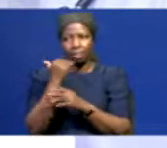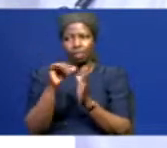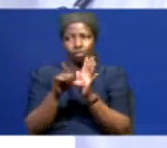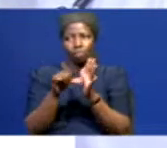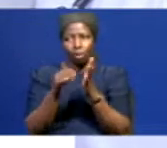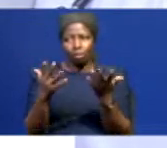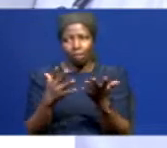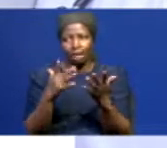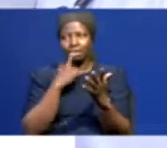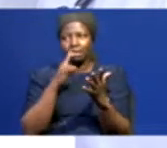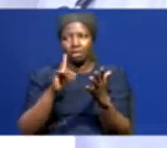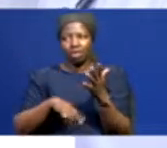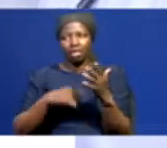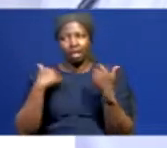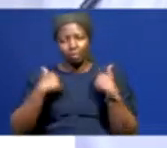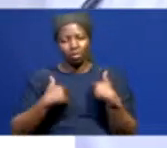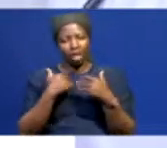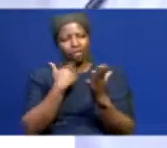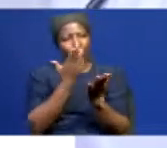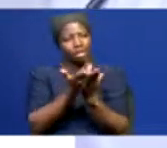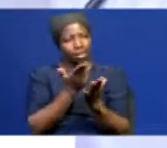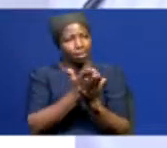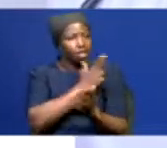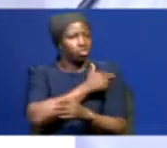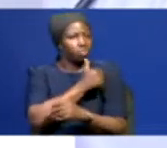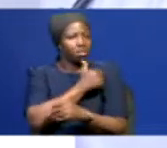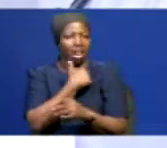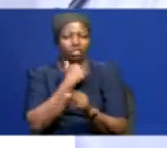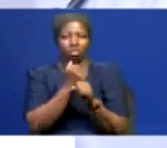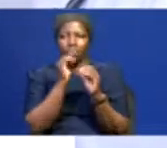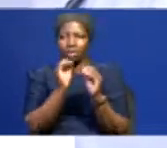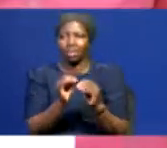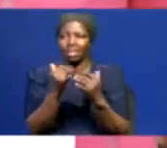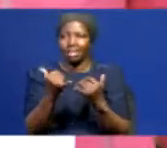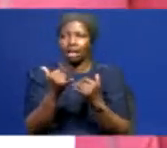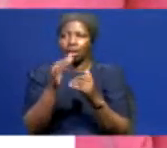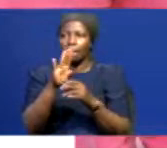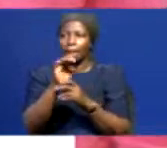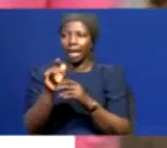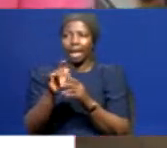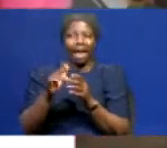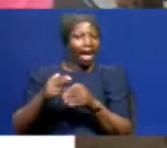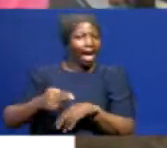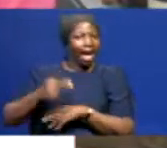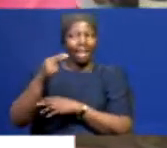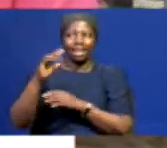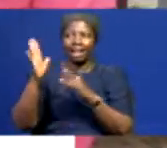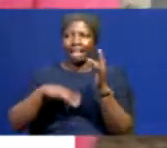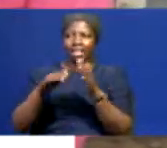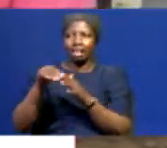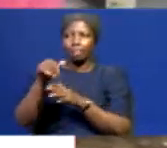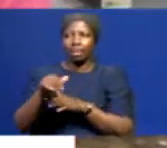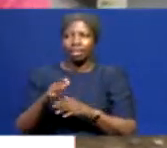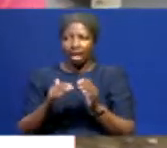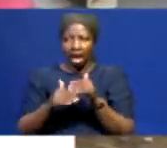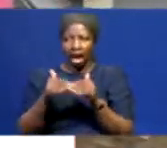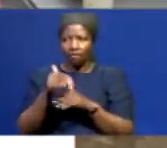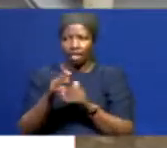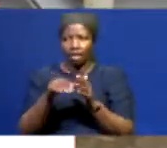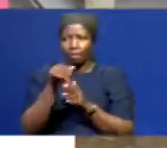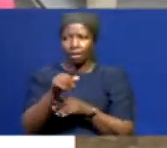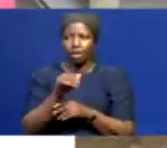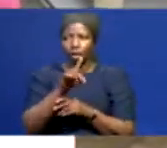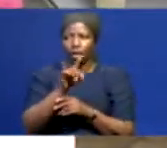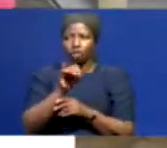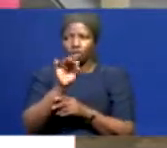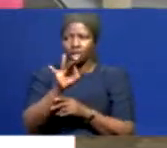hospitalini na sijakuwa kazi na si sahi bill venye imepanda, siwezi jilipia bill. Speaking after clearing 103,000 medical bill